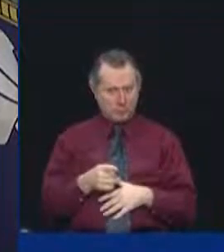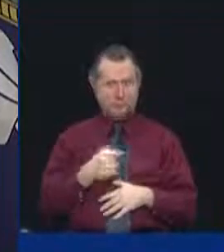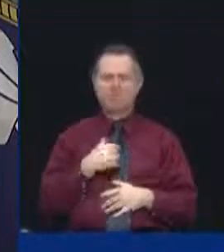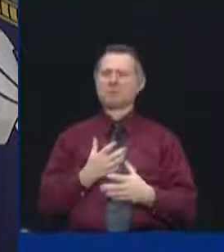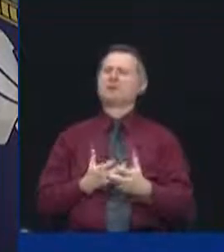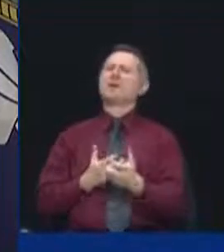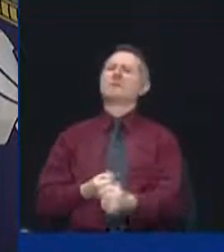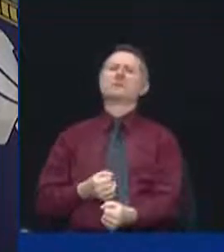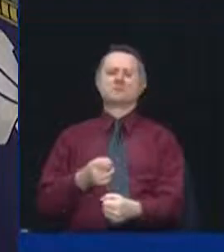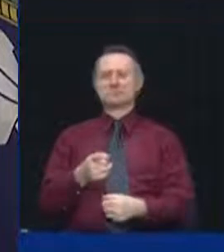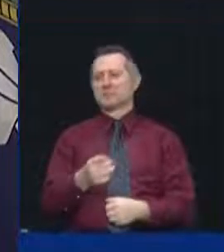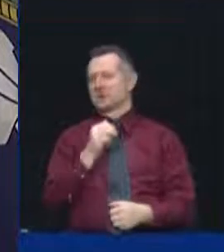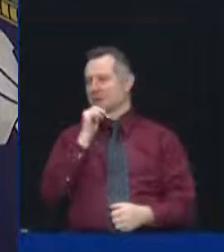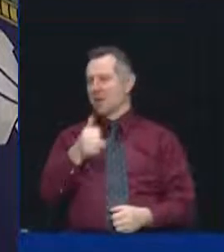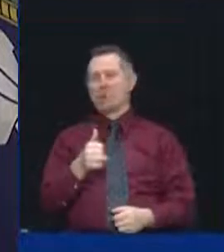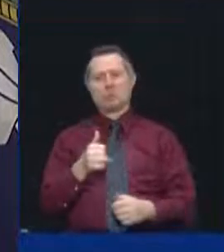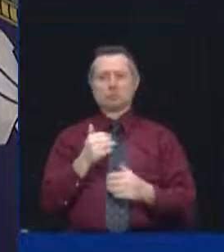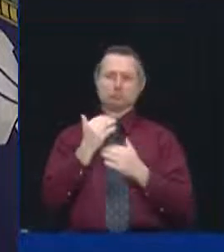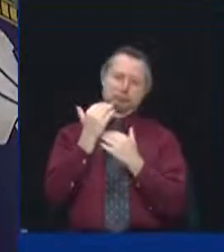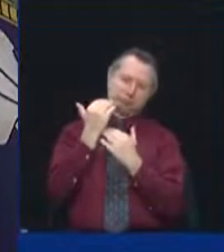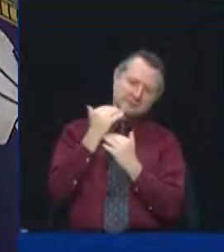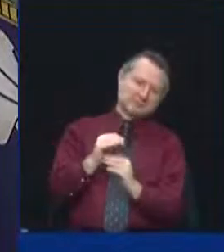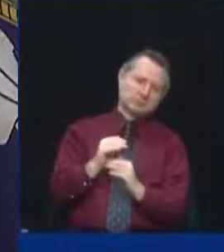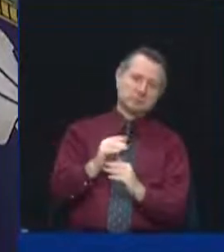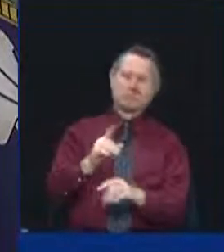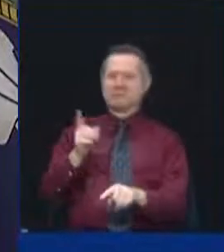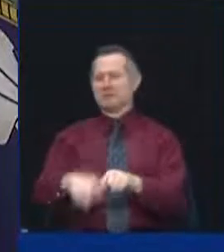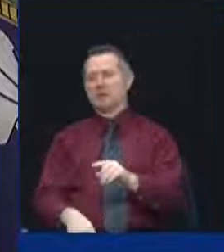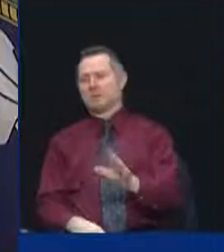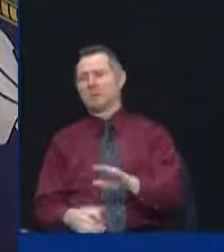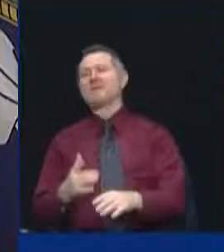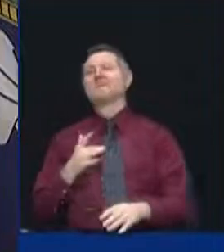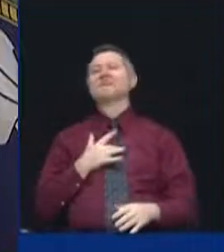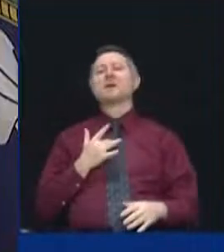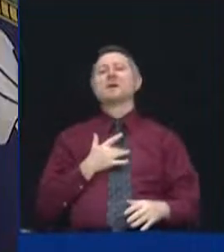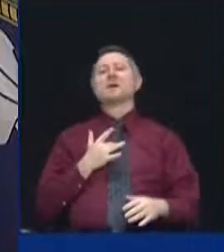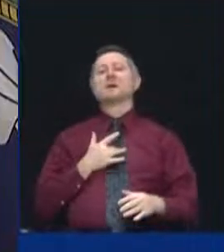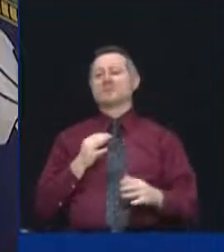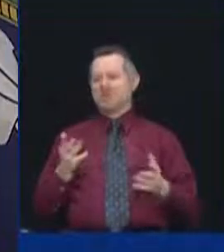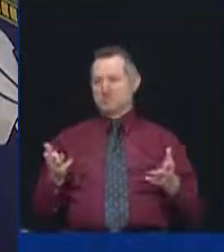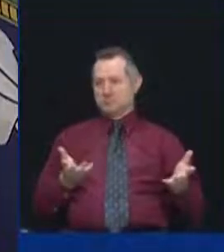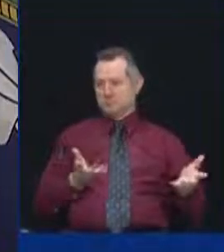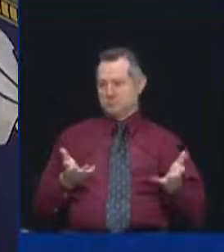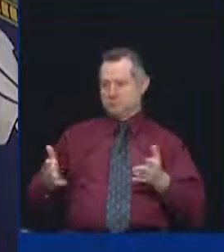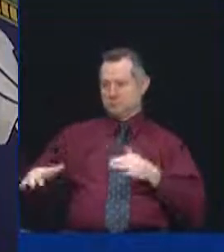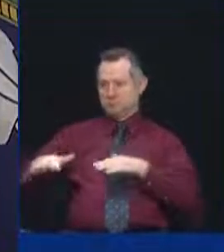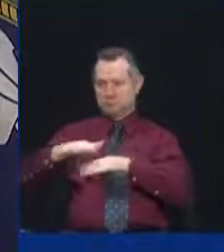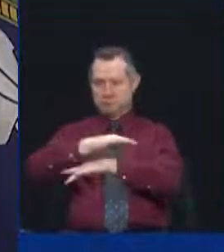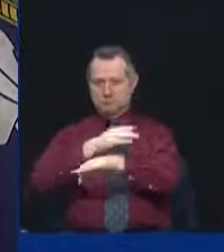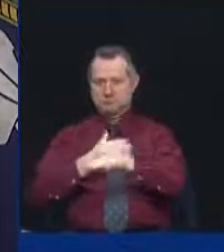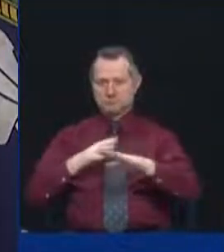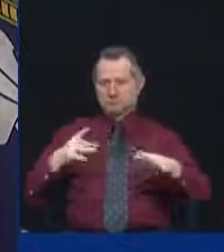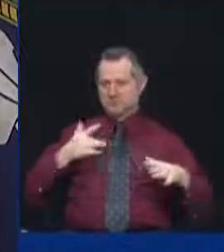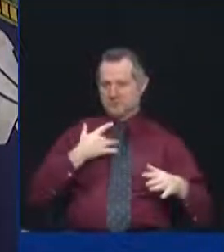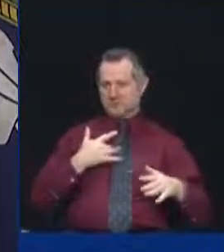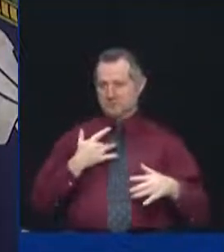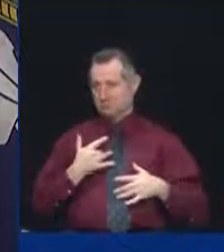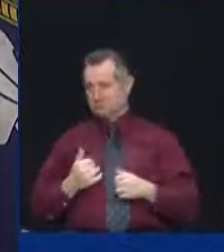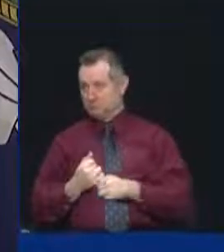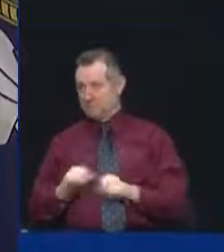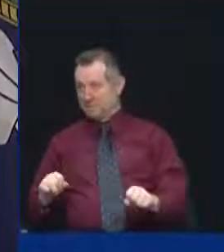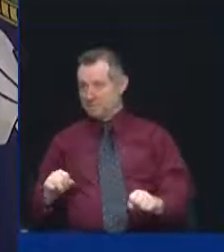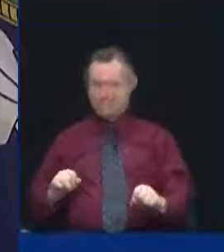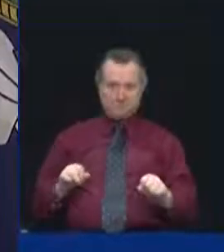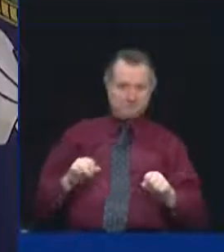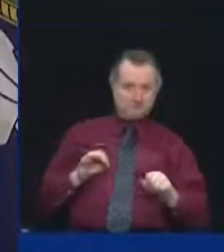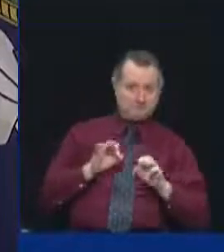not restrictions, they're facilitations, because you will feel safer. You'll be able to say, oh, I'm going to sit next to a